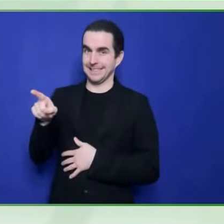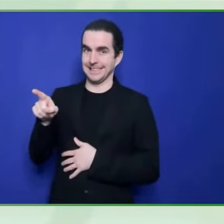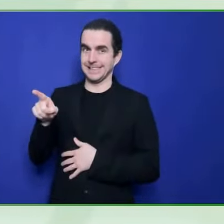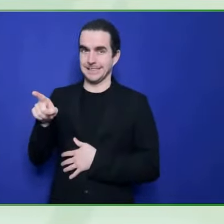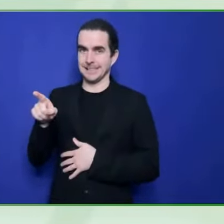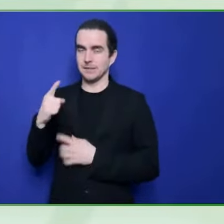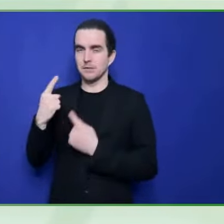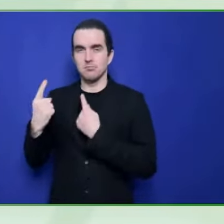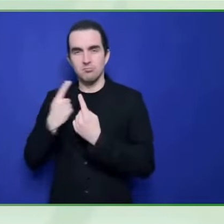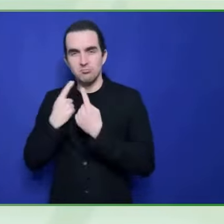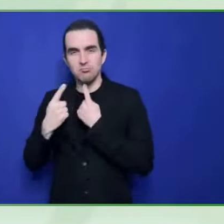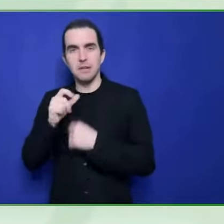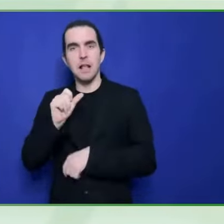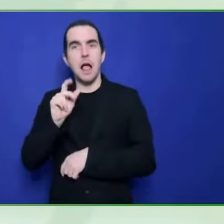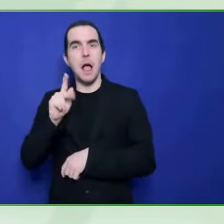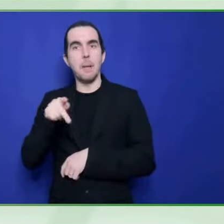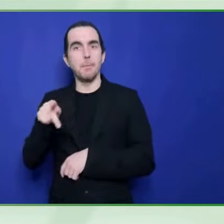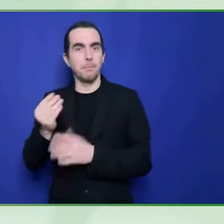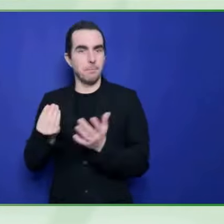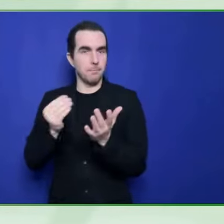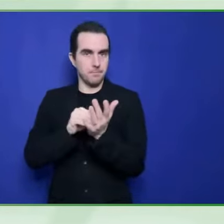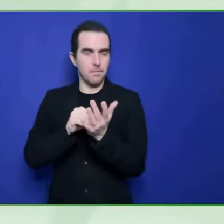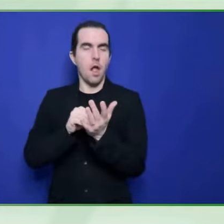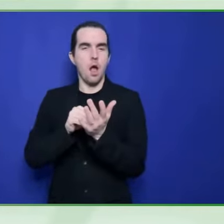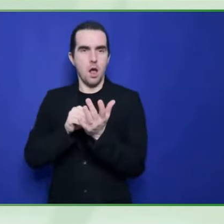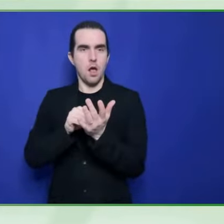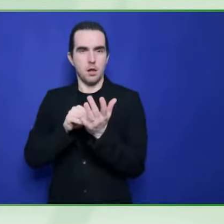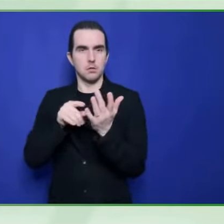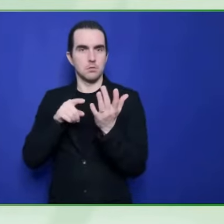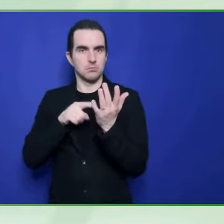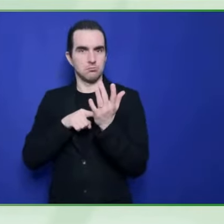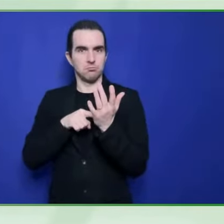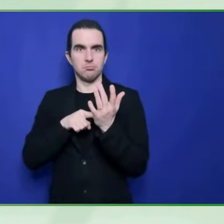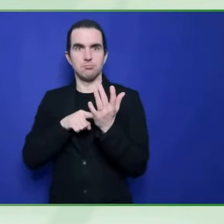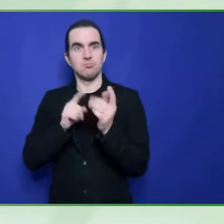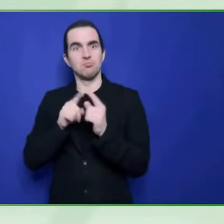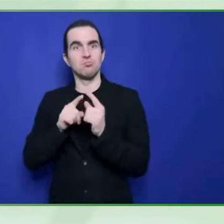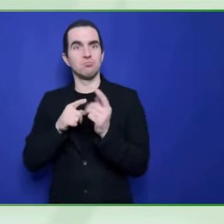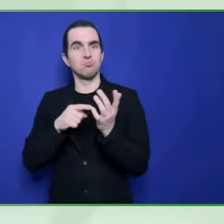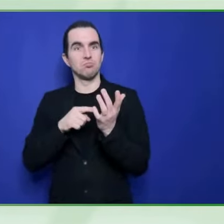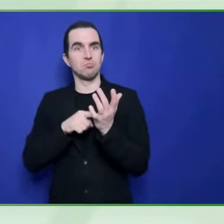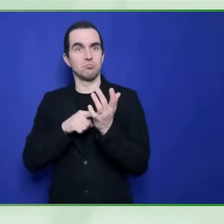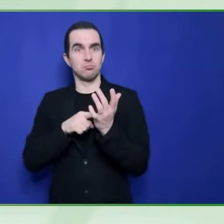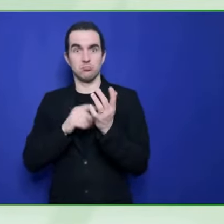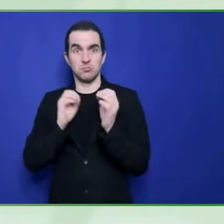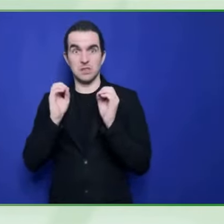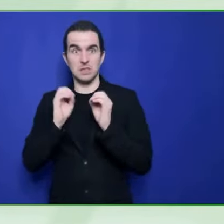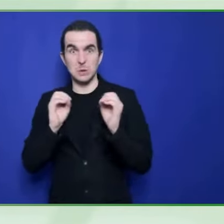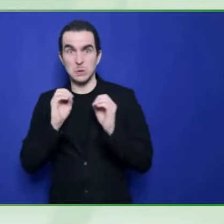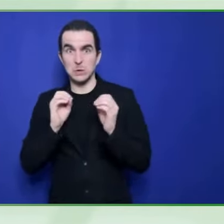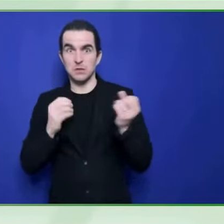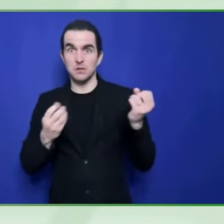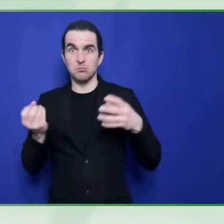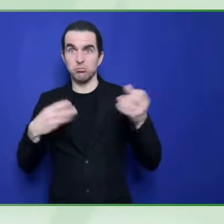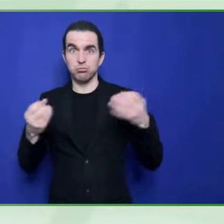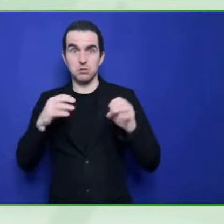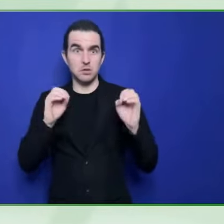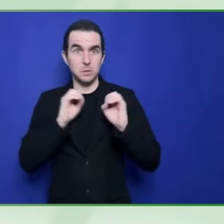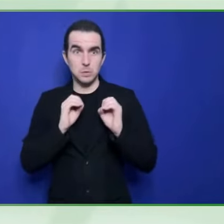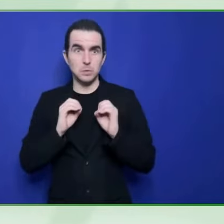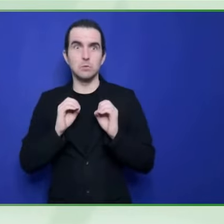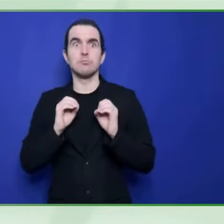customized pedestrian routing application. And this app allows users to personalize their mobility needs. So